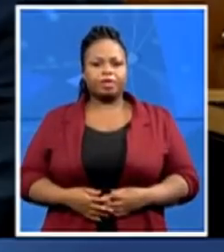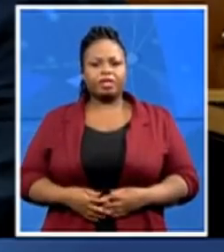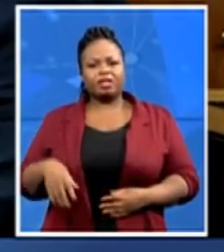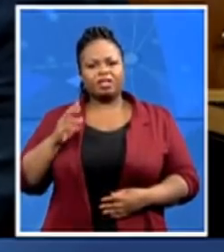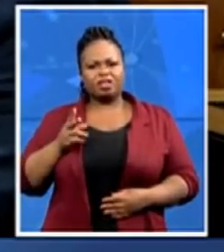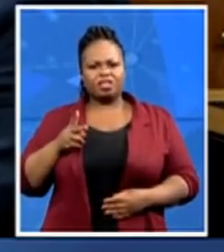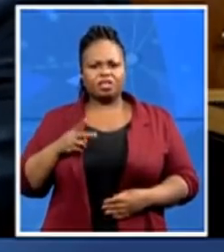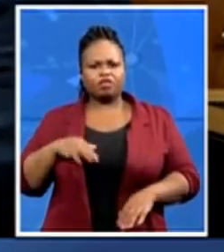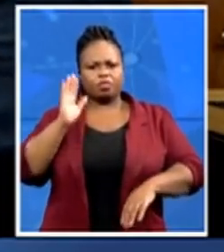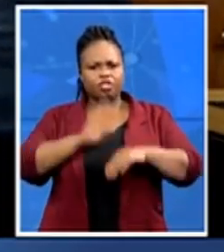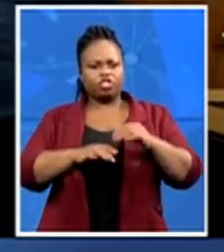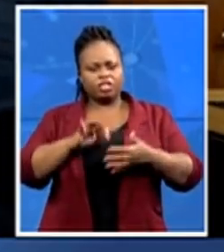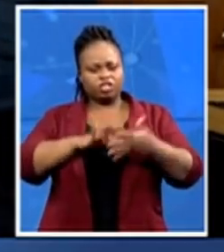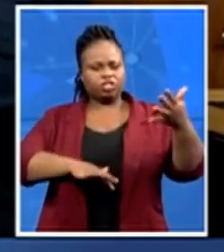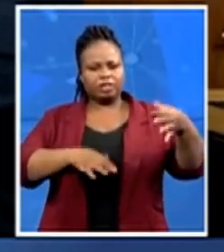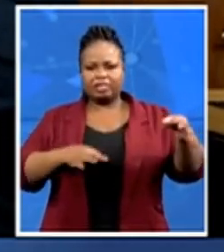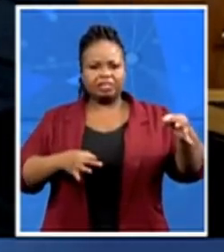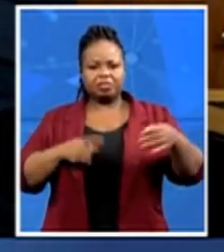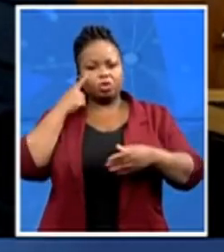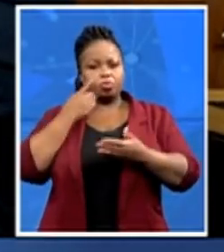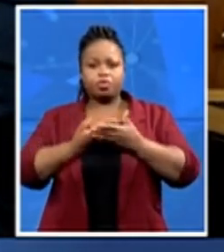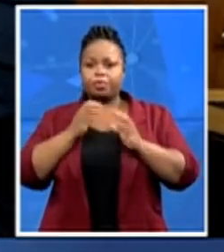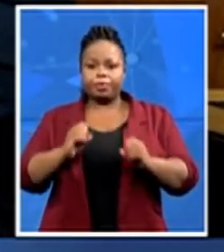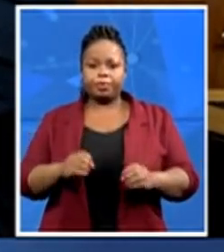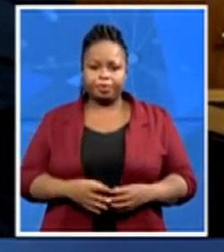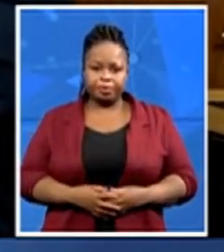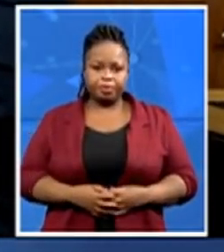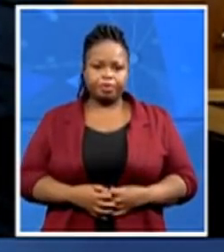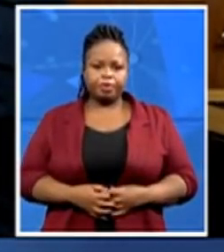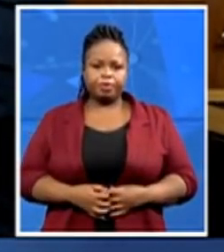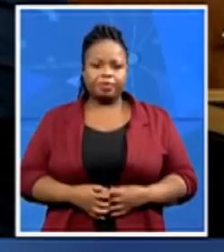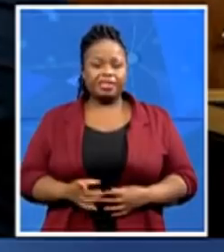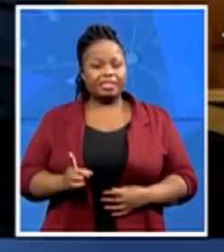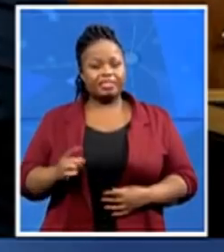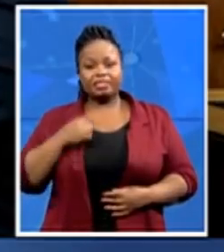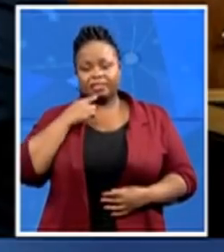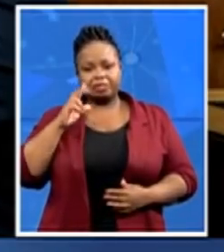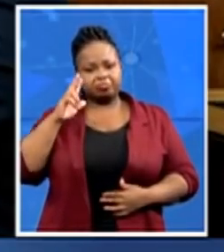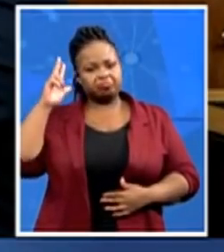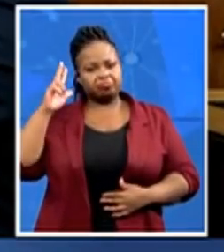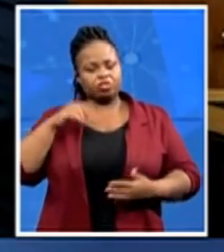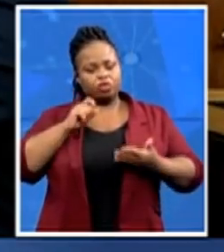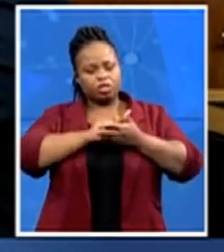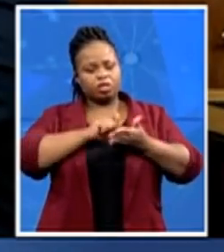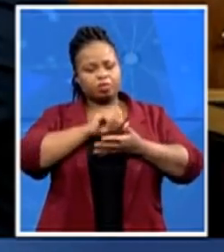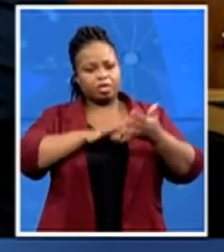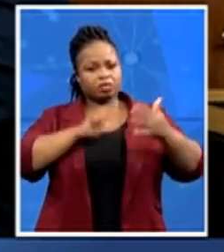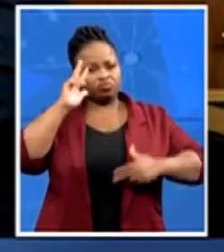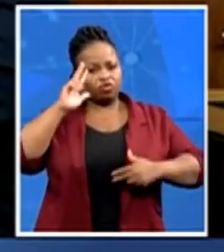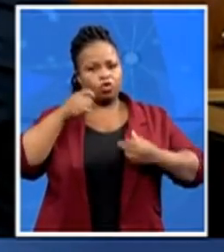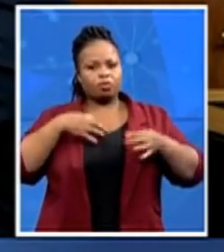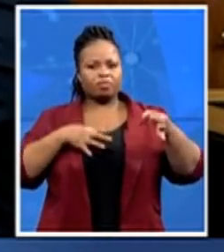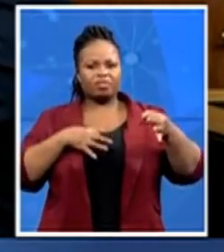been proved. He says under oath in that affidavit that I don't have a strong case against him. That's one of also